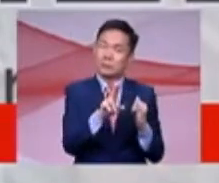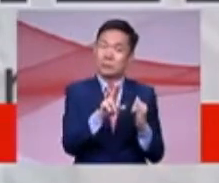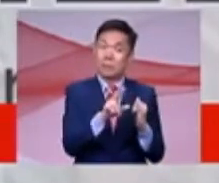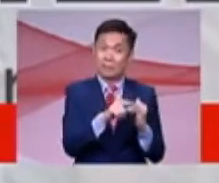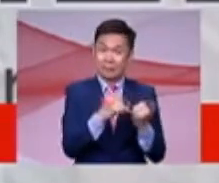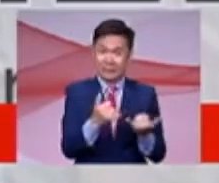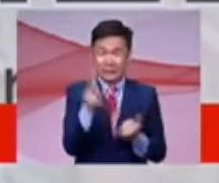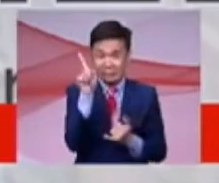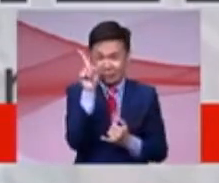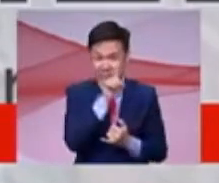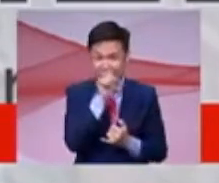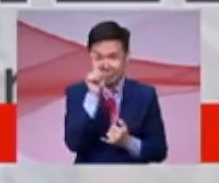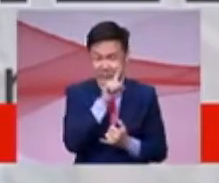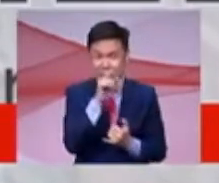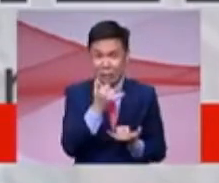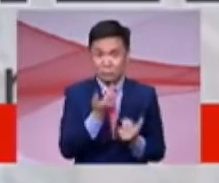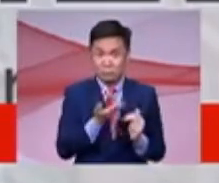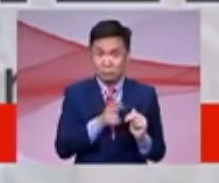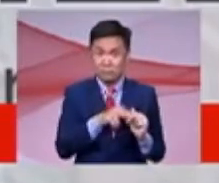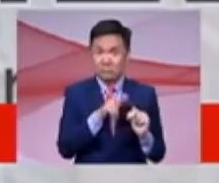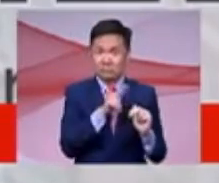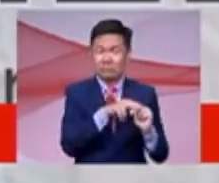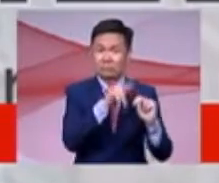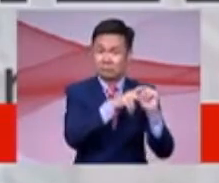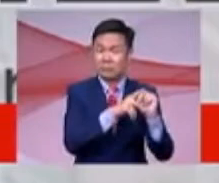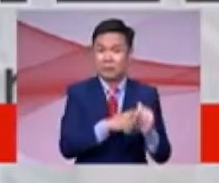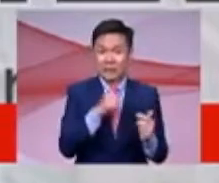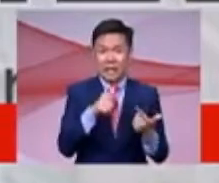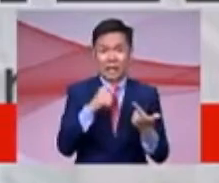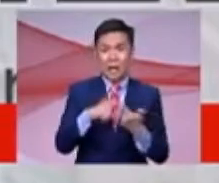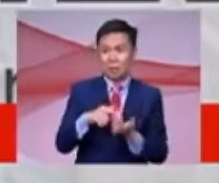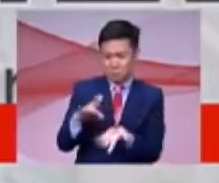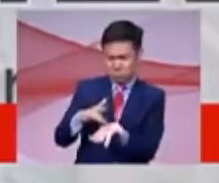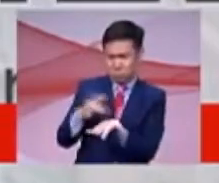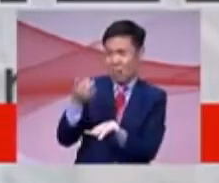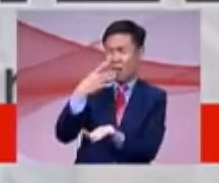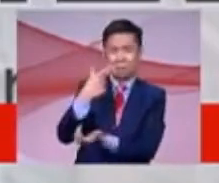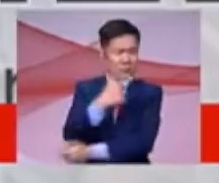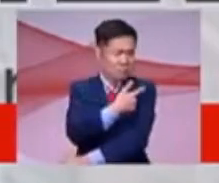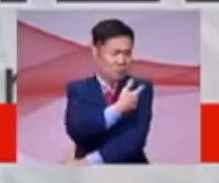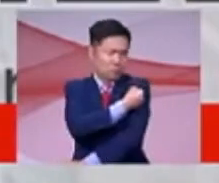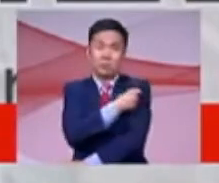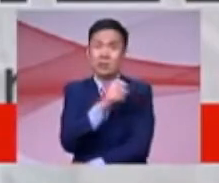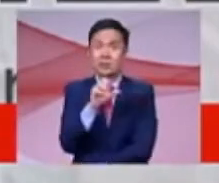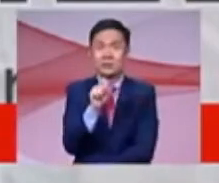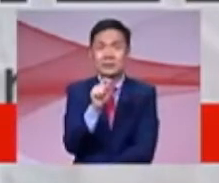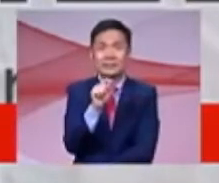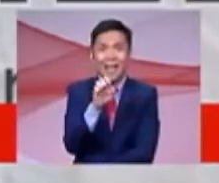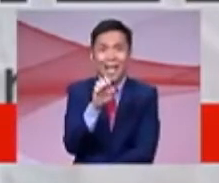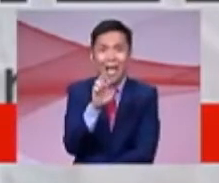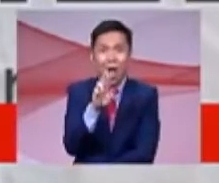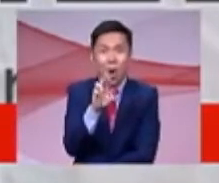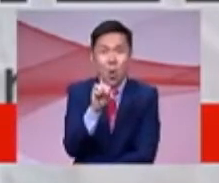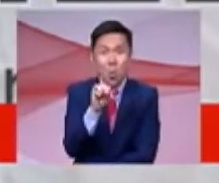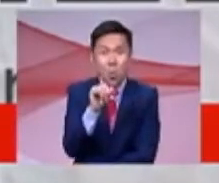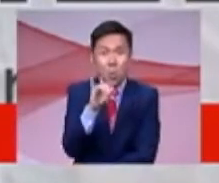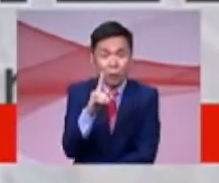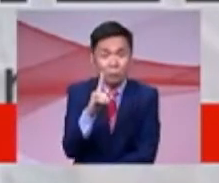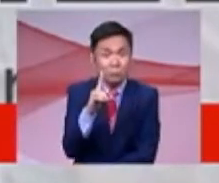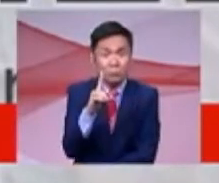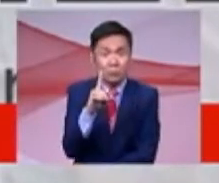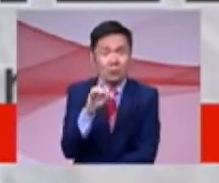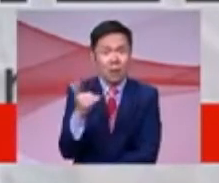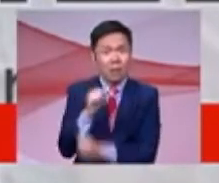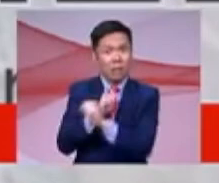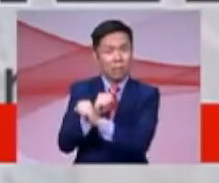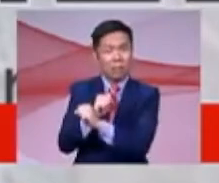of cases are much higher and resistant to treatment like steroids and etc. So in such cases, we will do